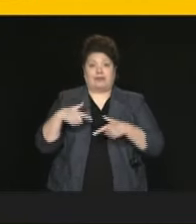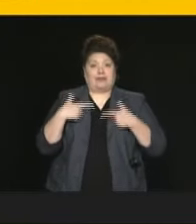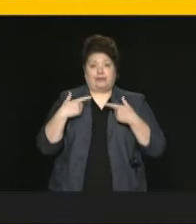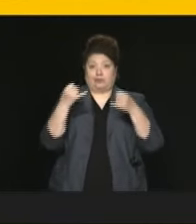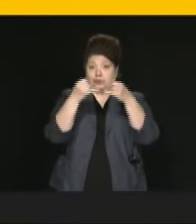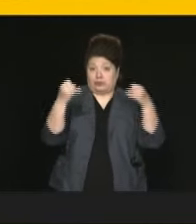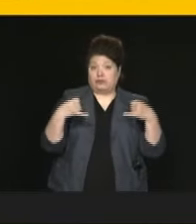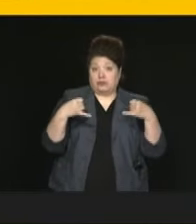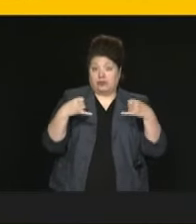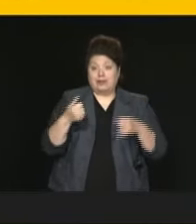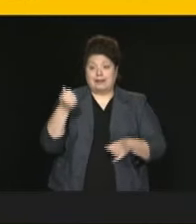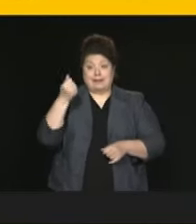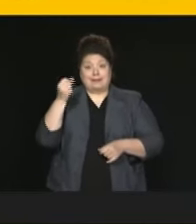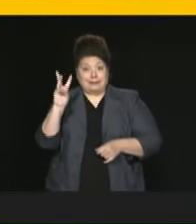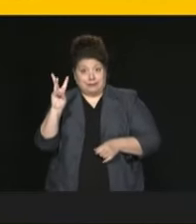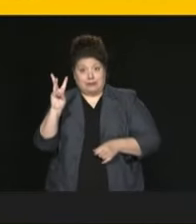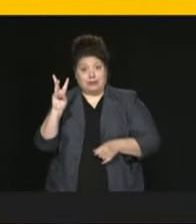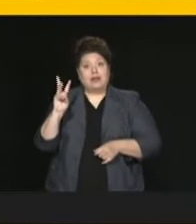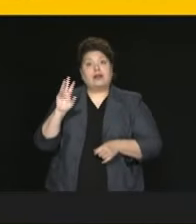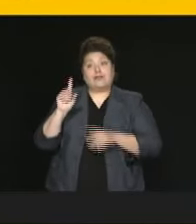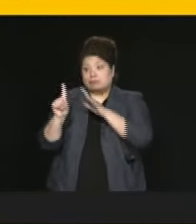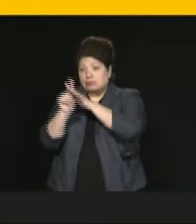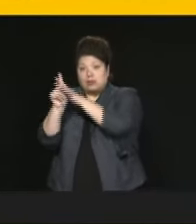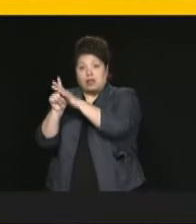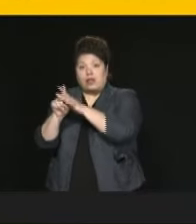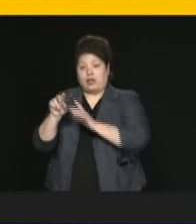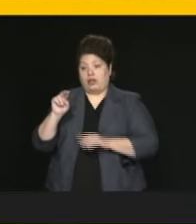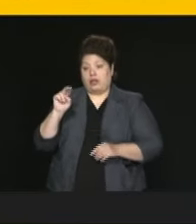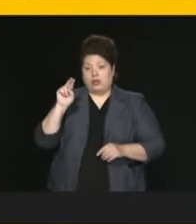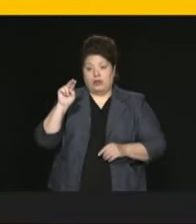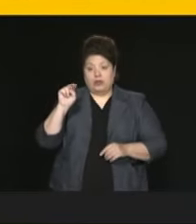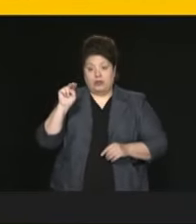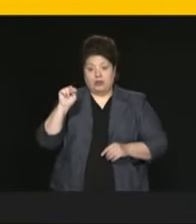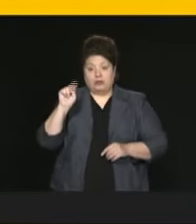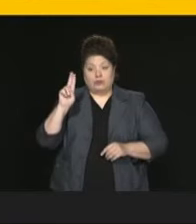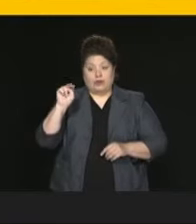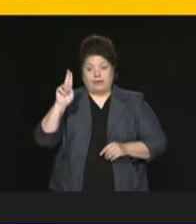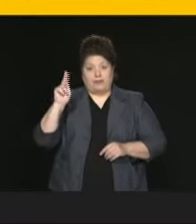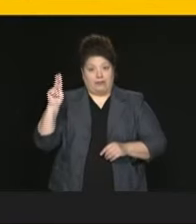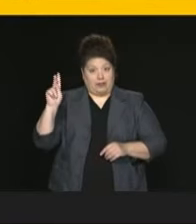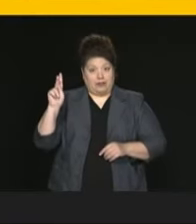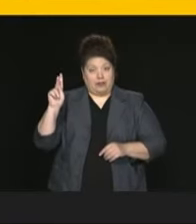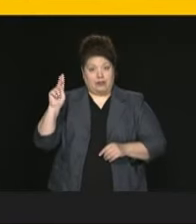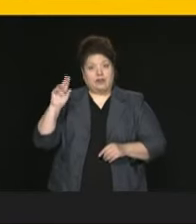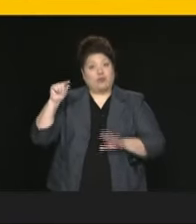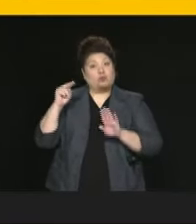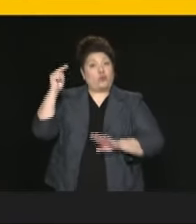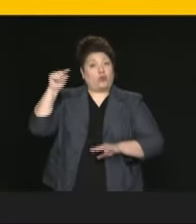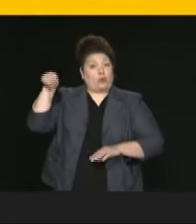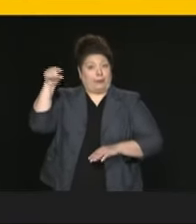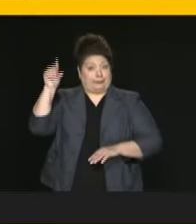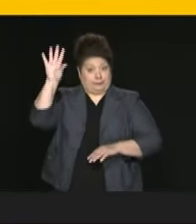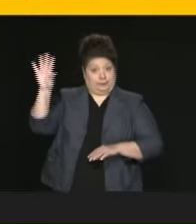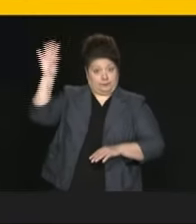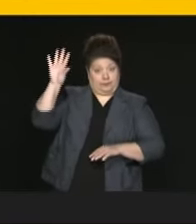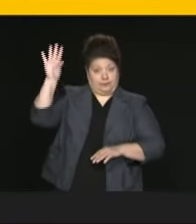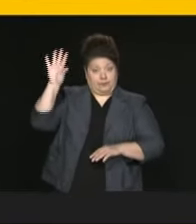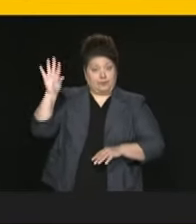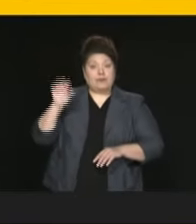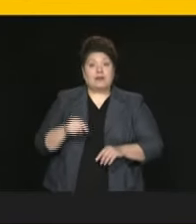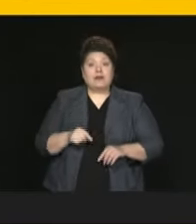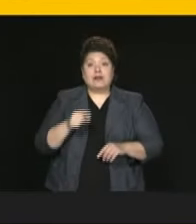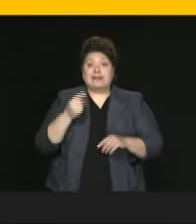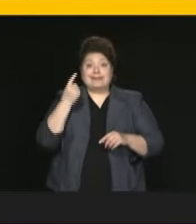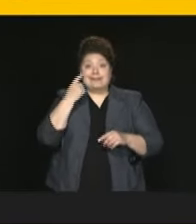I would ask everyone to remember that number as I continue with this update. This week, we saw a rise in cases within remote communities of